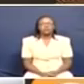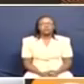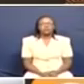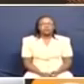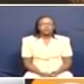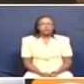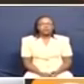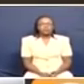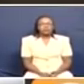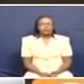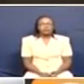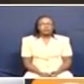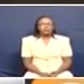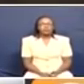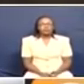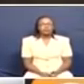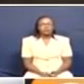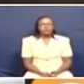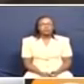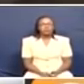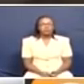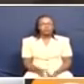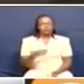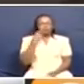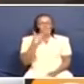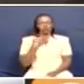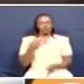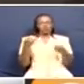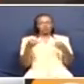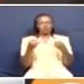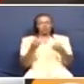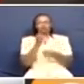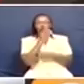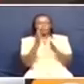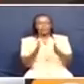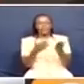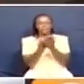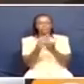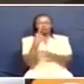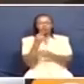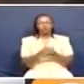So who is prosecuting the application for? I am, my lord.